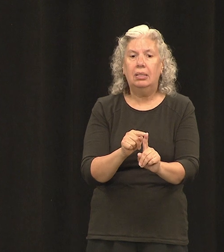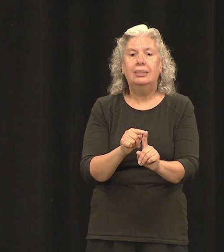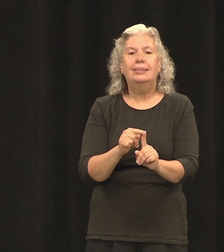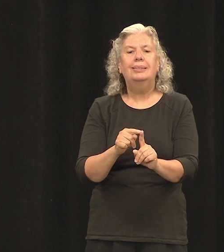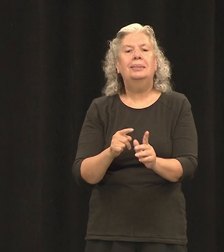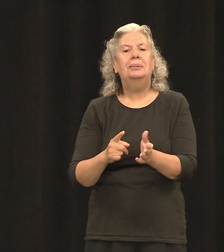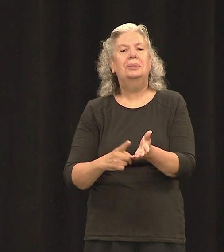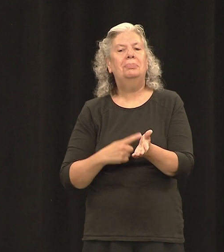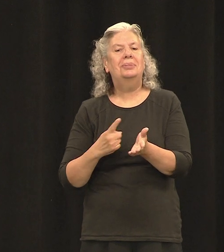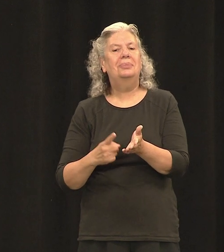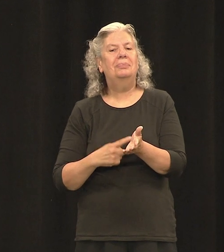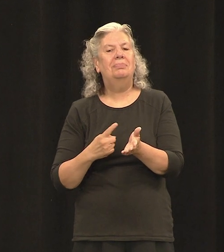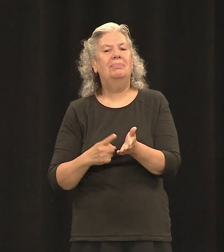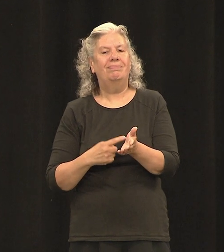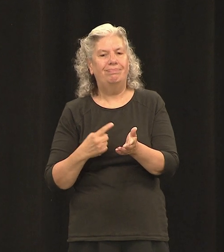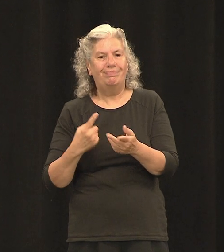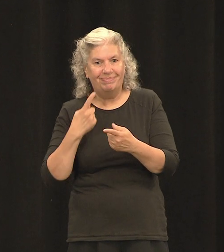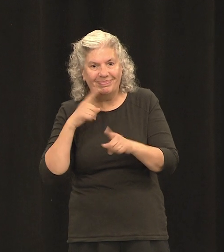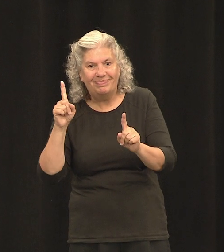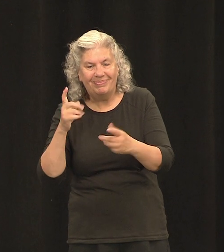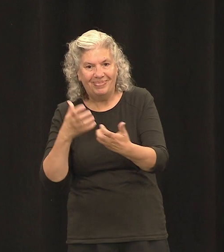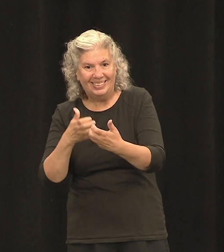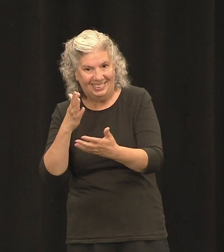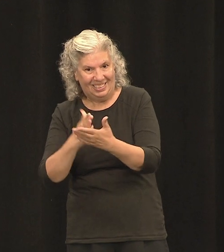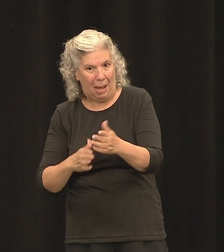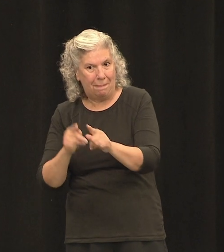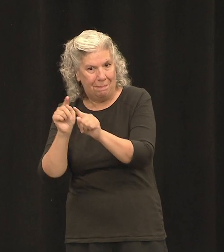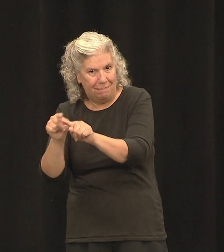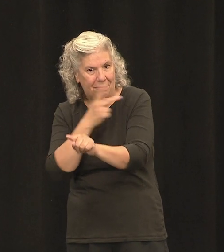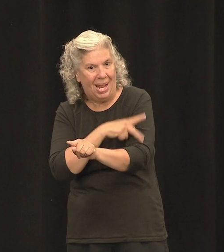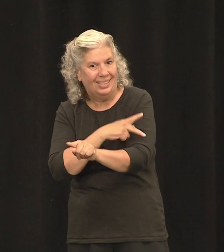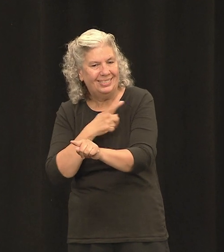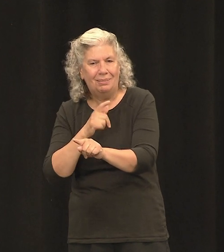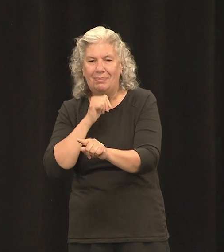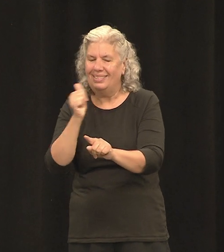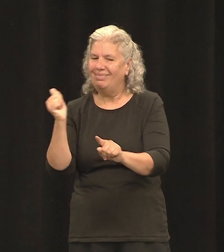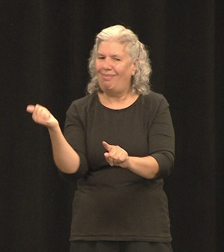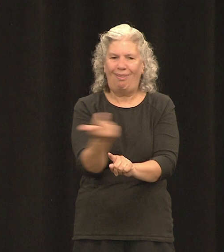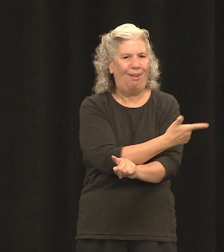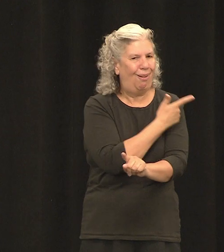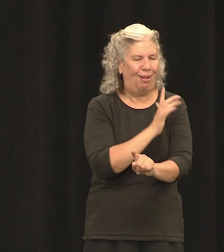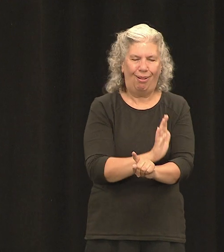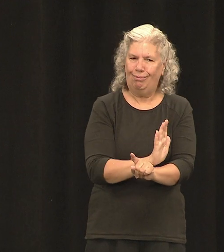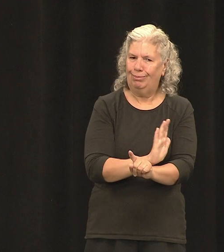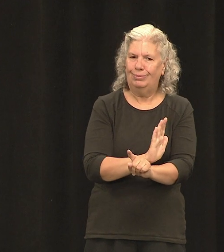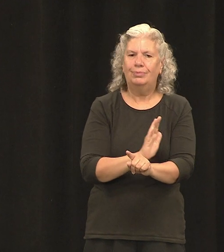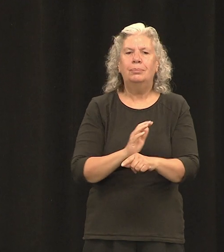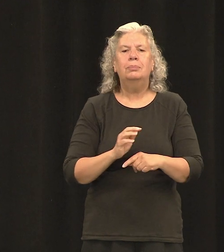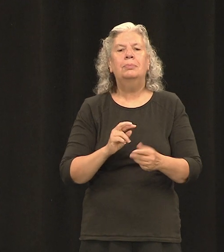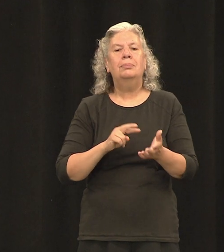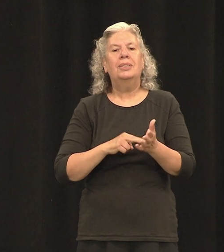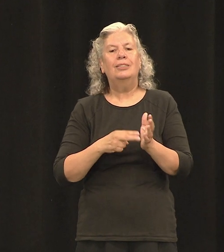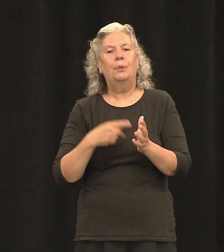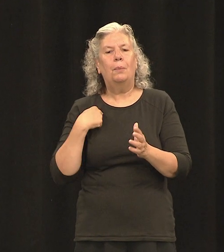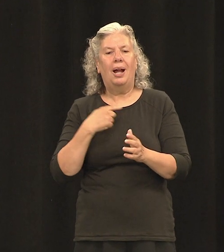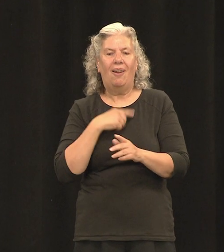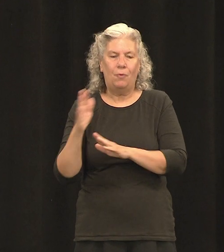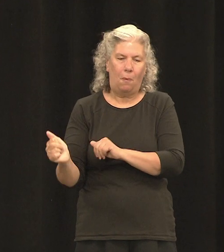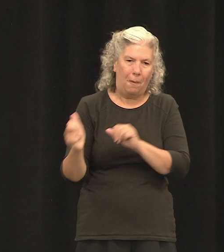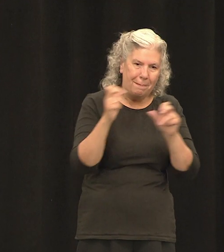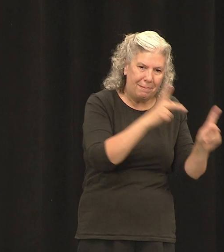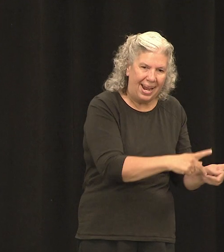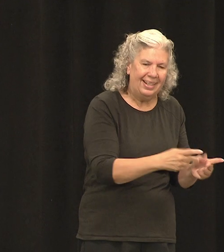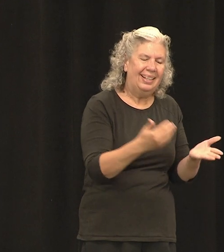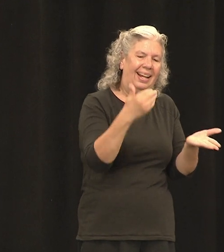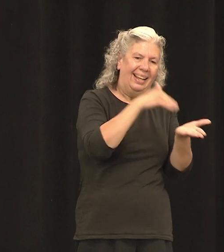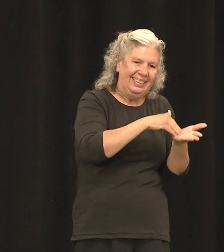for some patients, but not for all patients. So then we go back to the drawing board and we study those